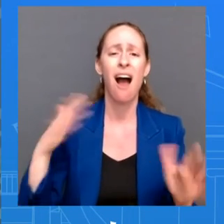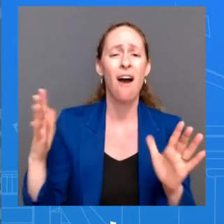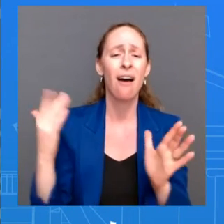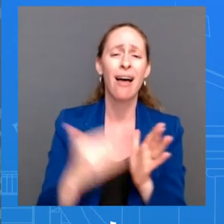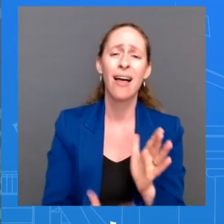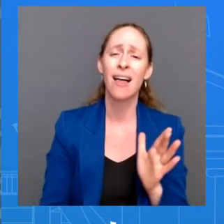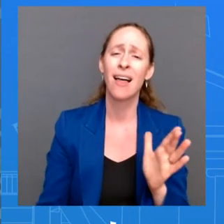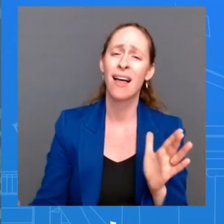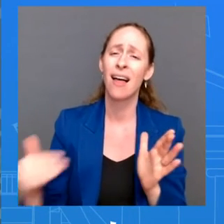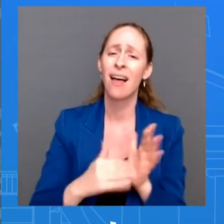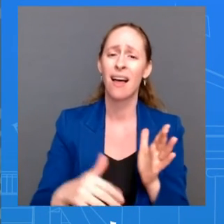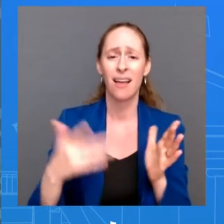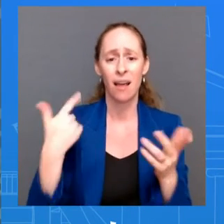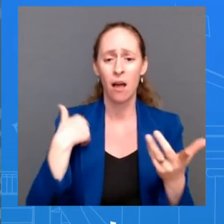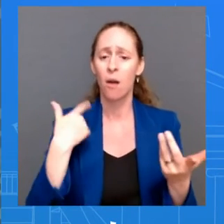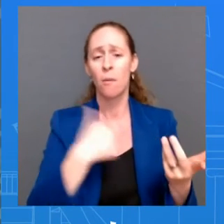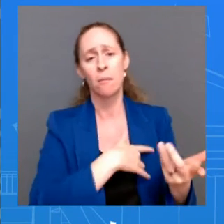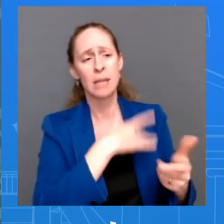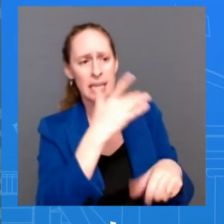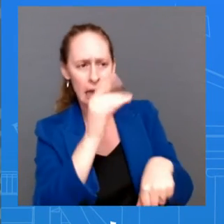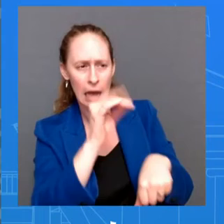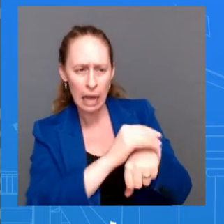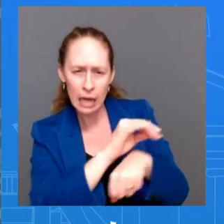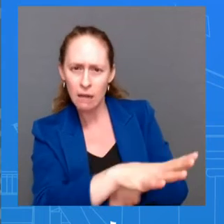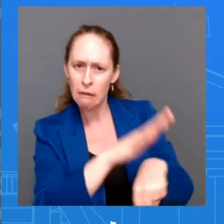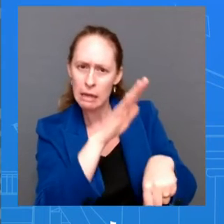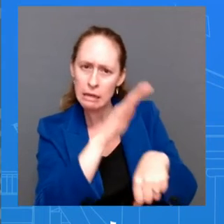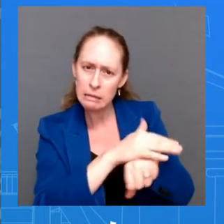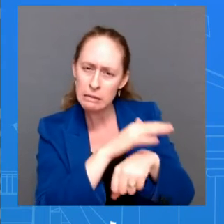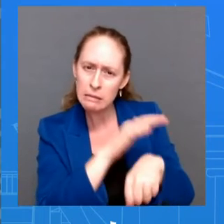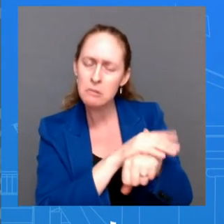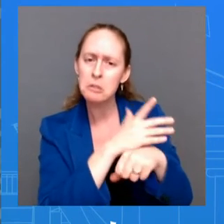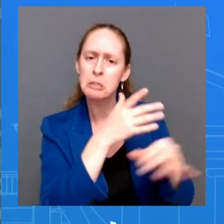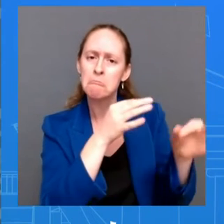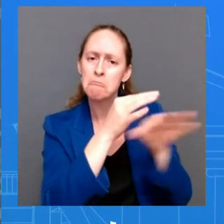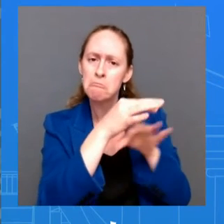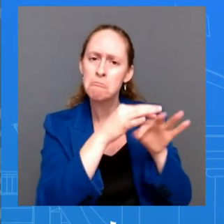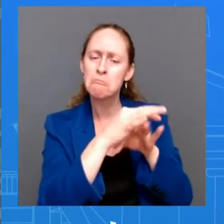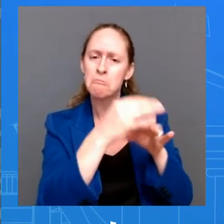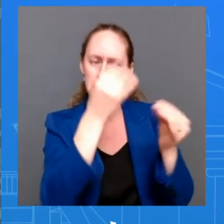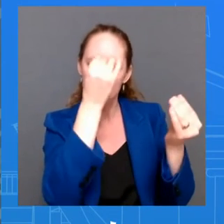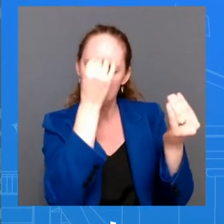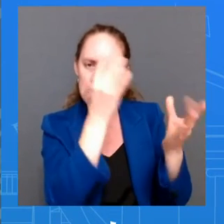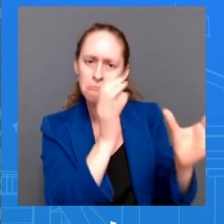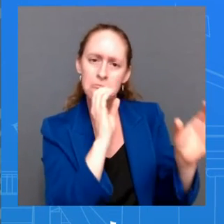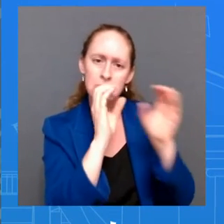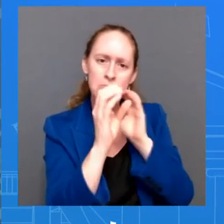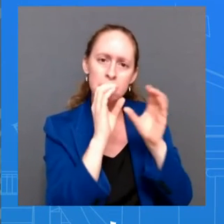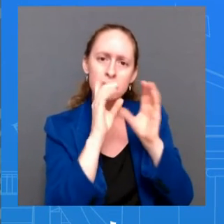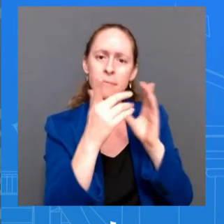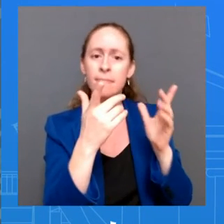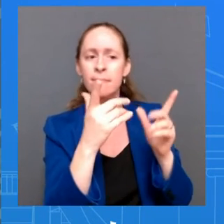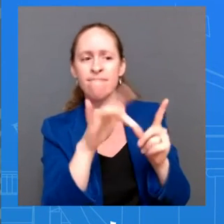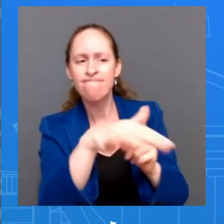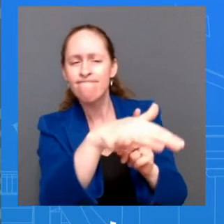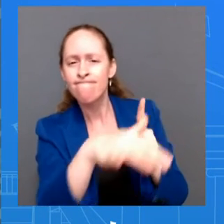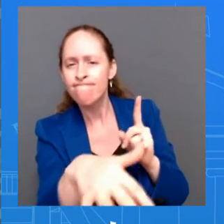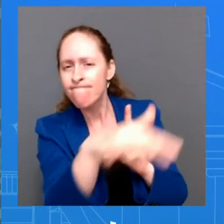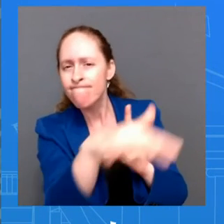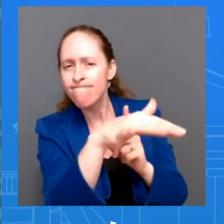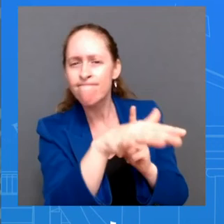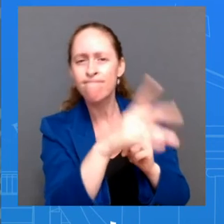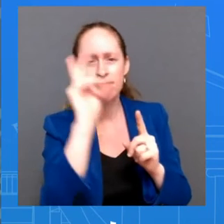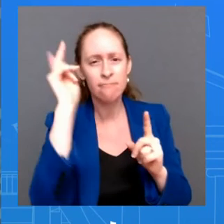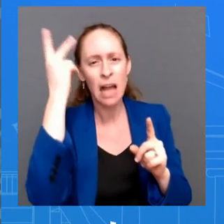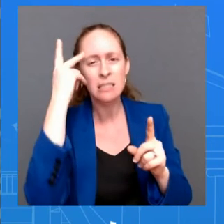members of Congress where they travel, to the region they travel, whether an advice on geopolitical situation in the region or in the country, and